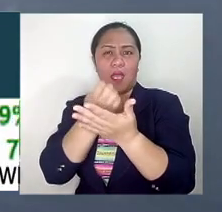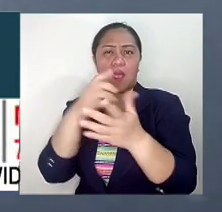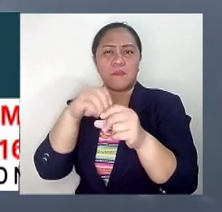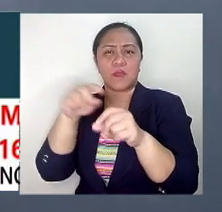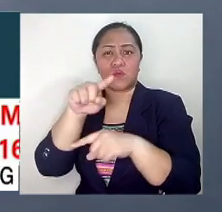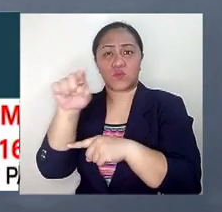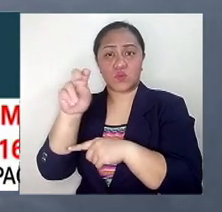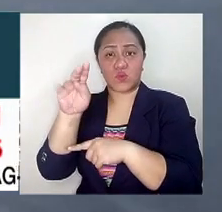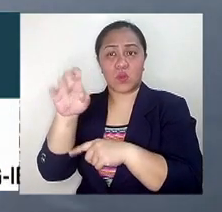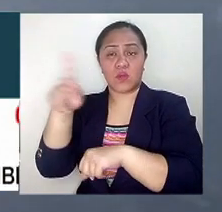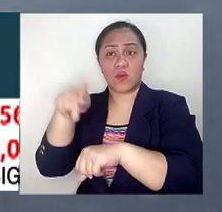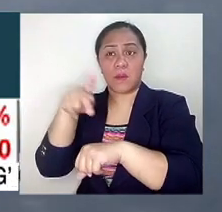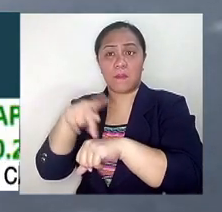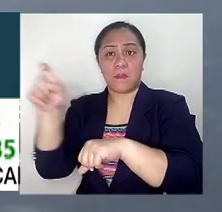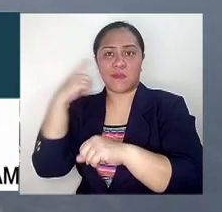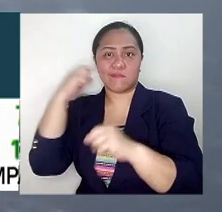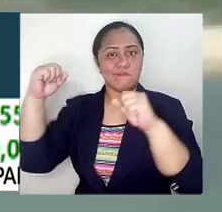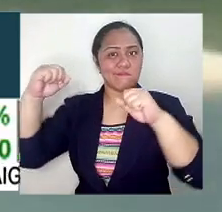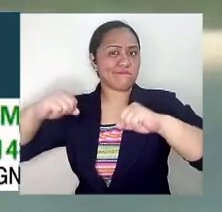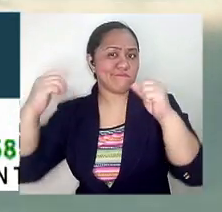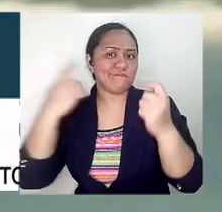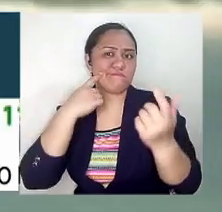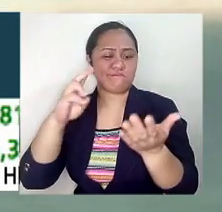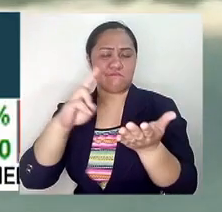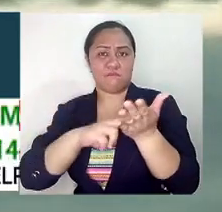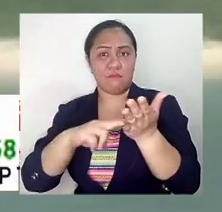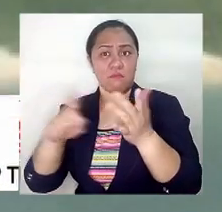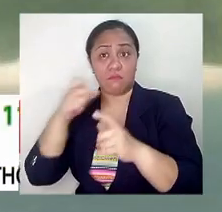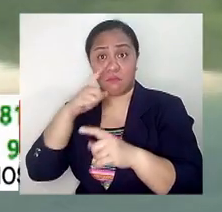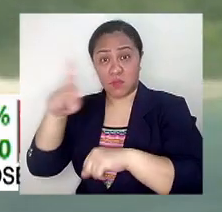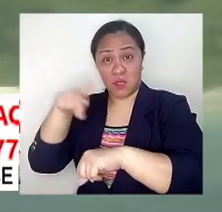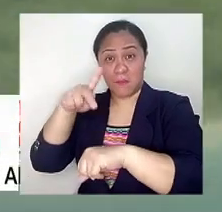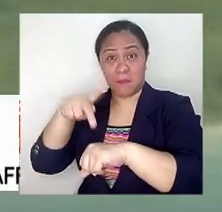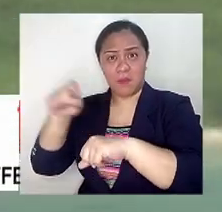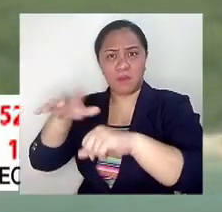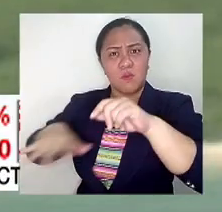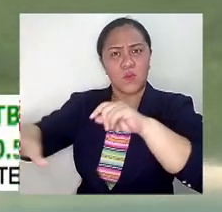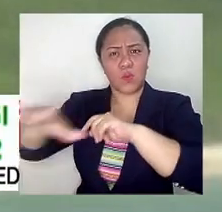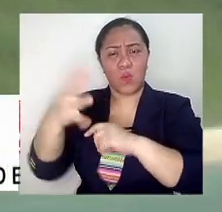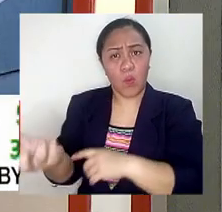Court of Arbitration ruled Mischief Reef is part of the Philippine continental shelf.